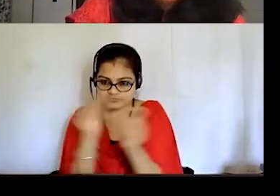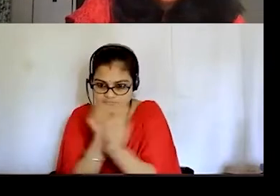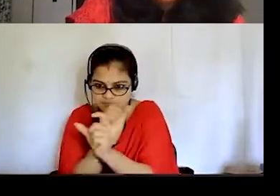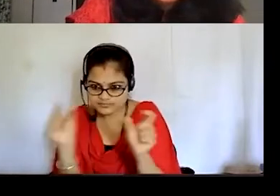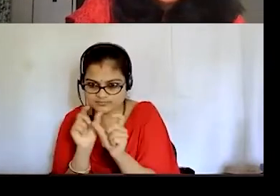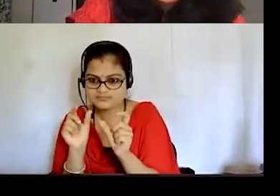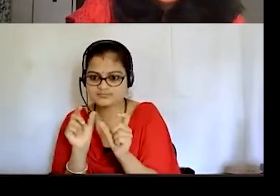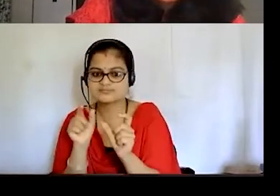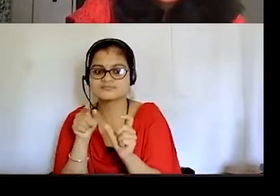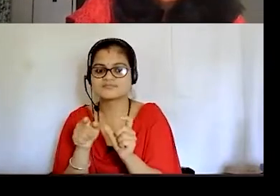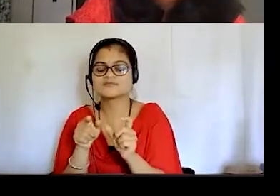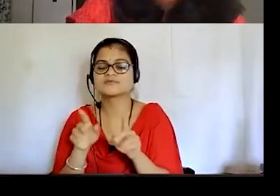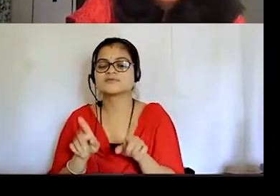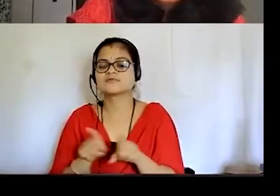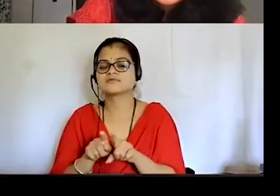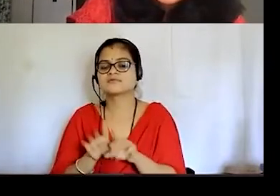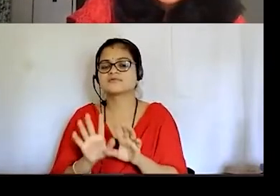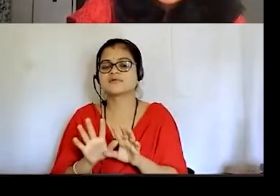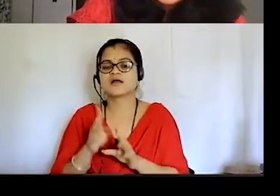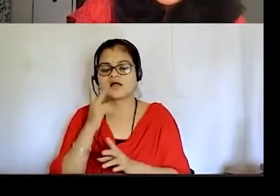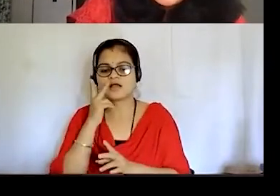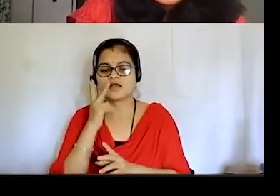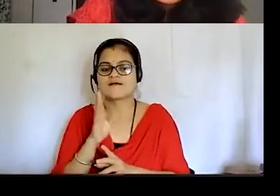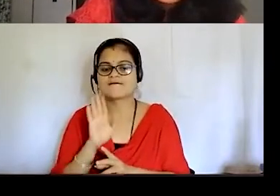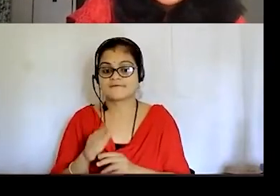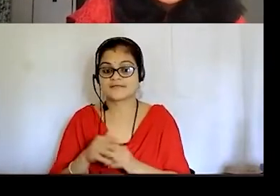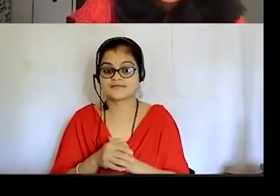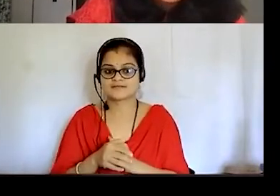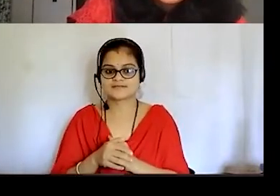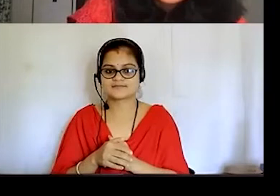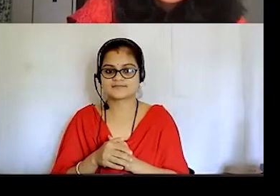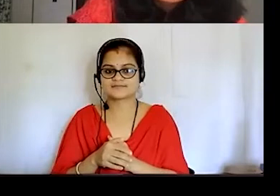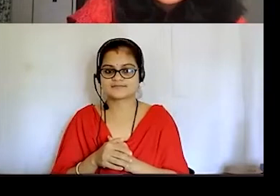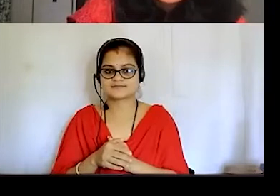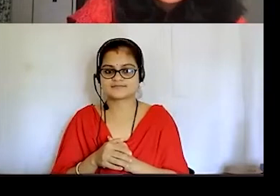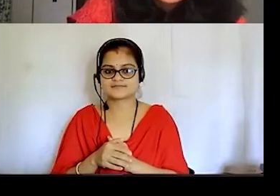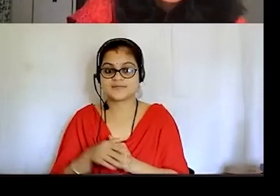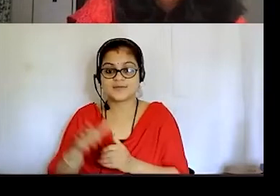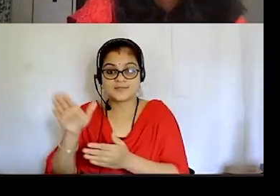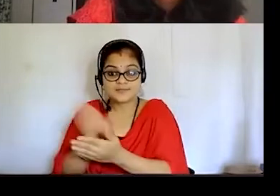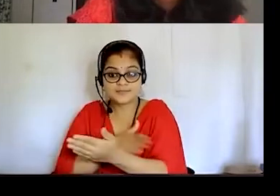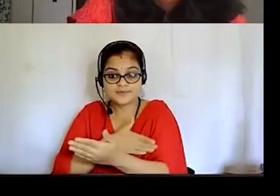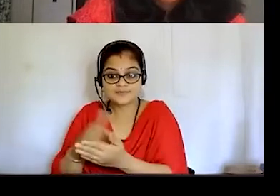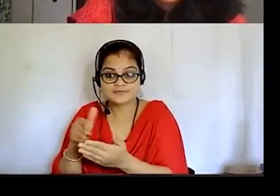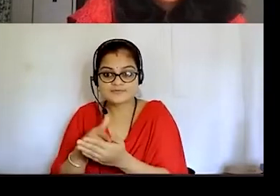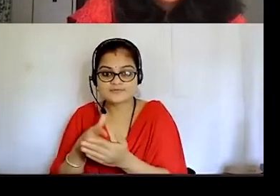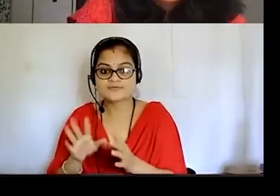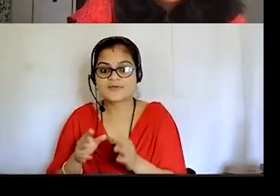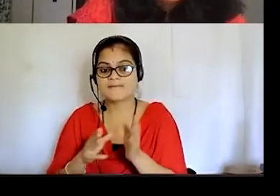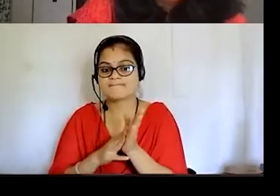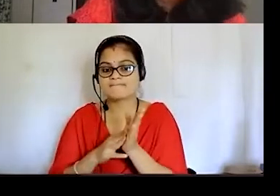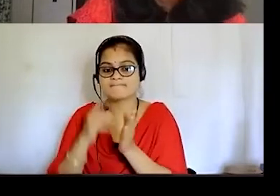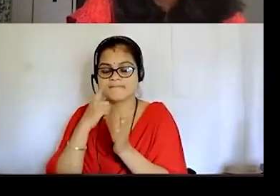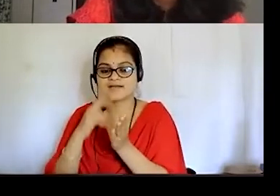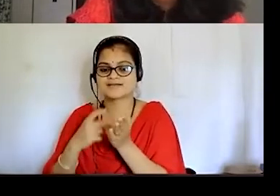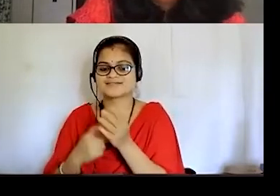all like an aerodrome for musical flights. One of the vital forces of music is its migratory nature.